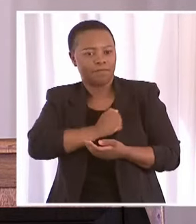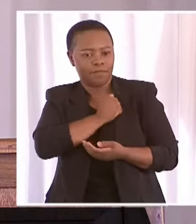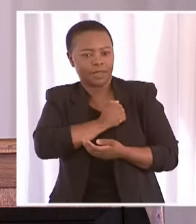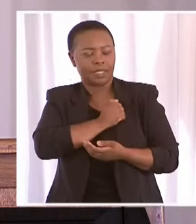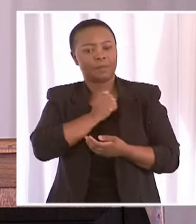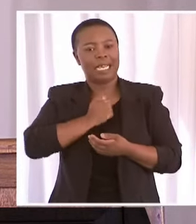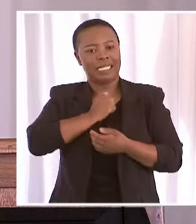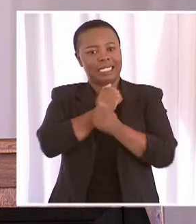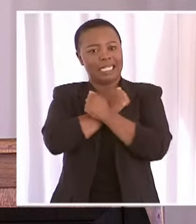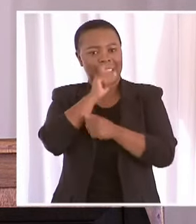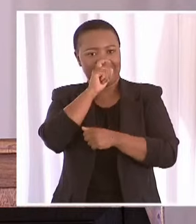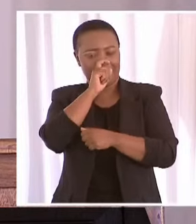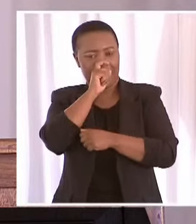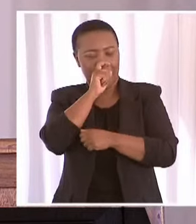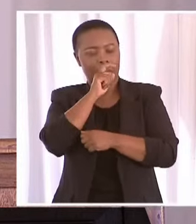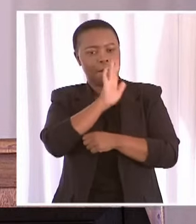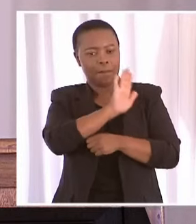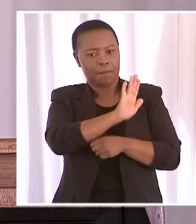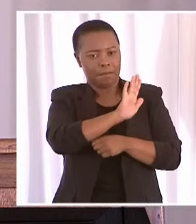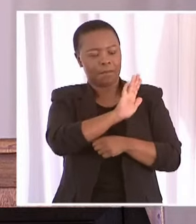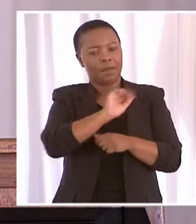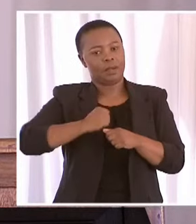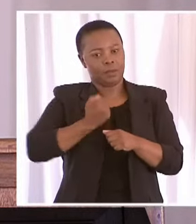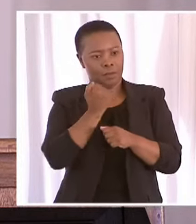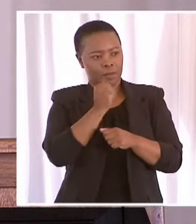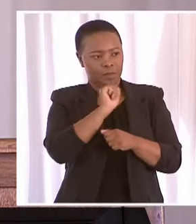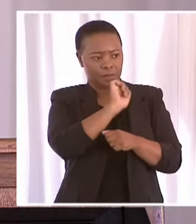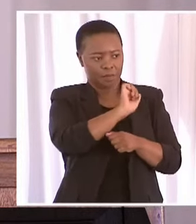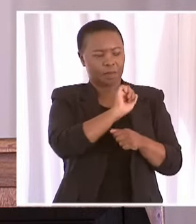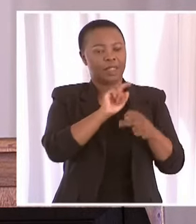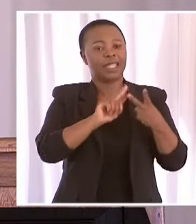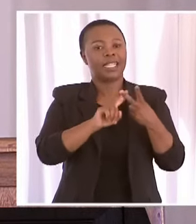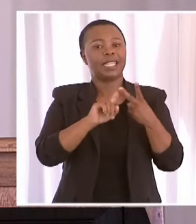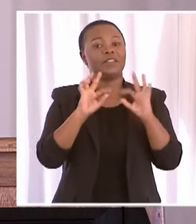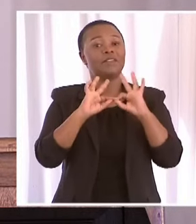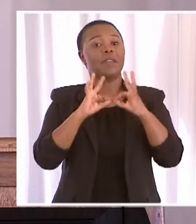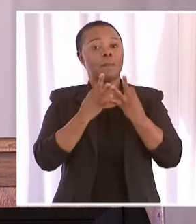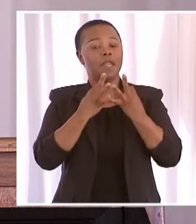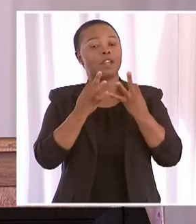Angina and the entire Pahad family.